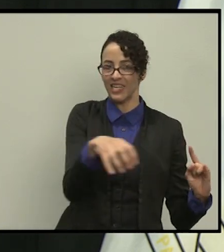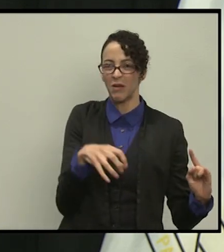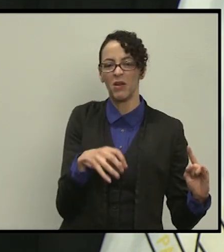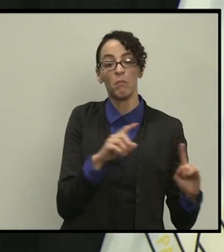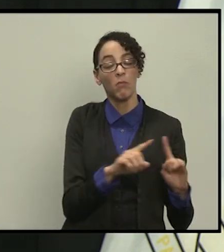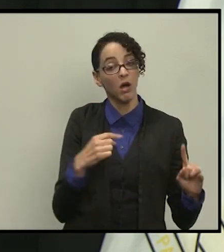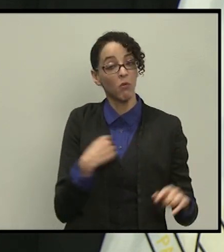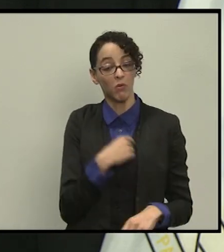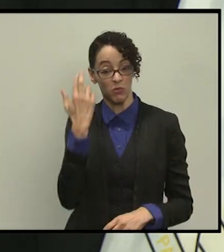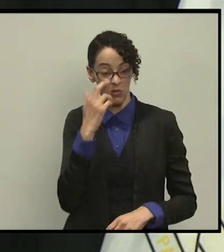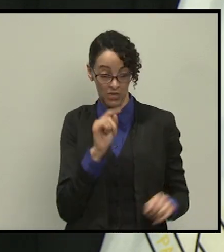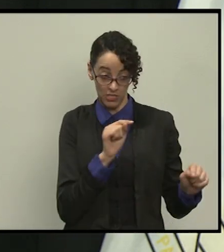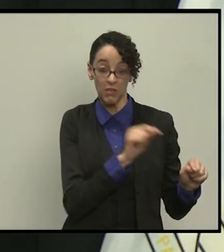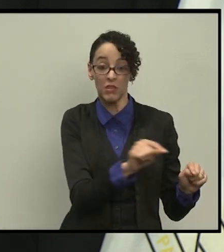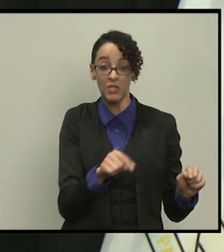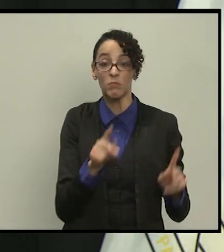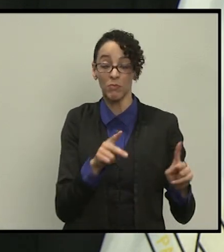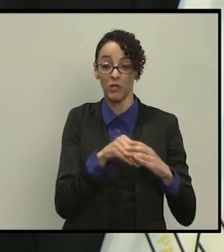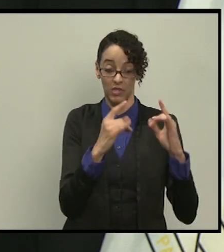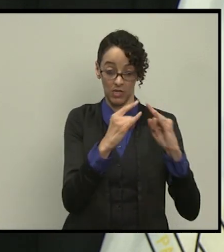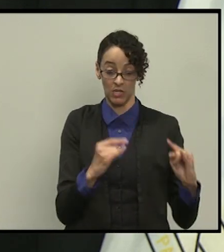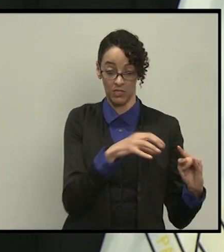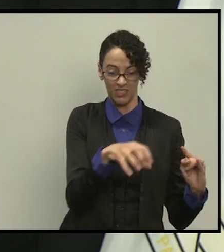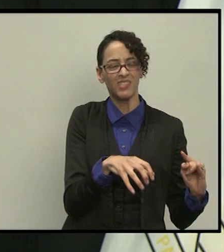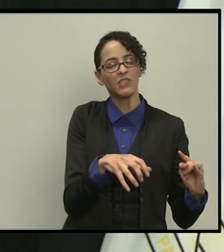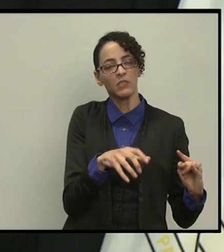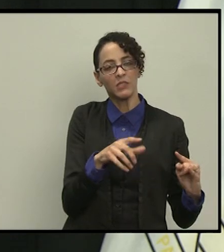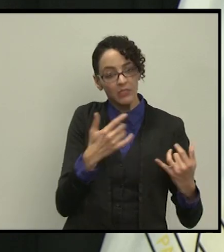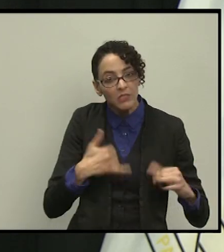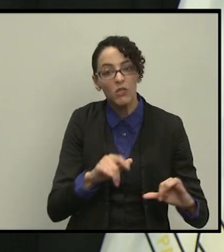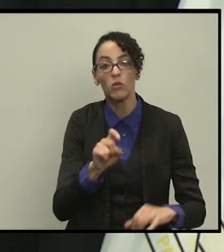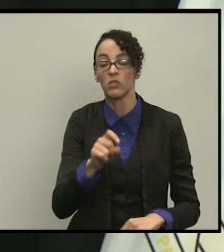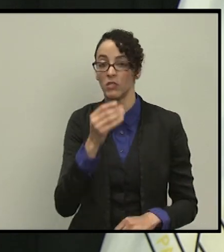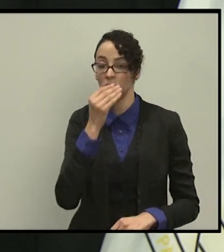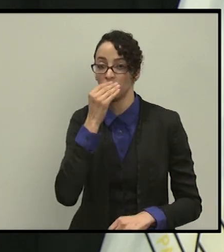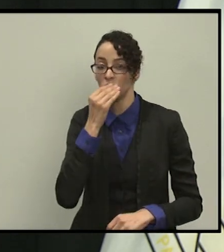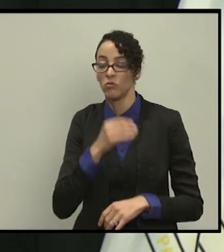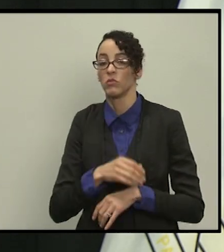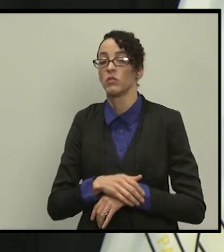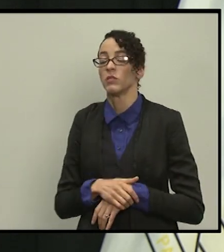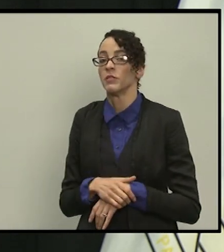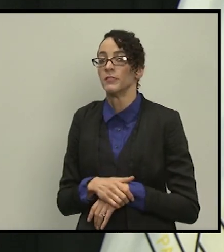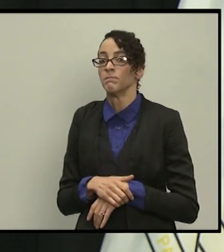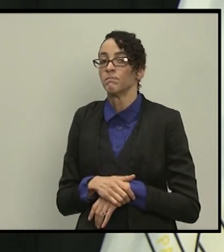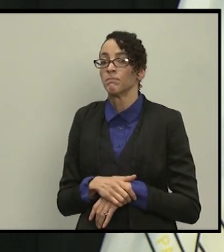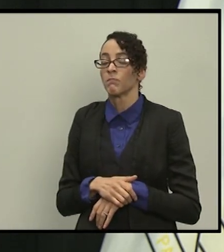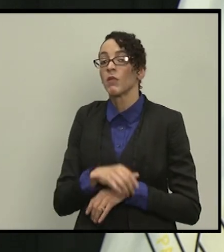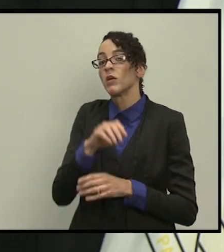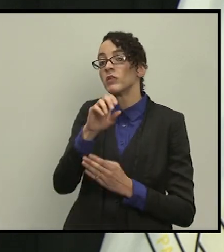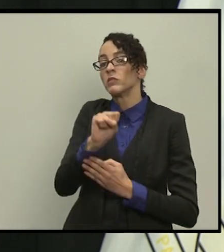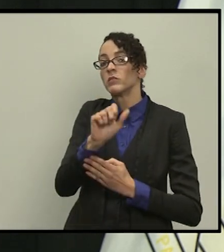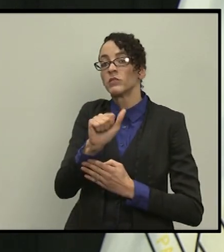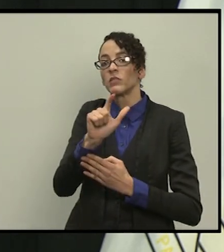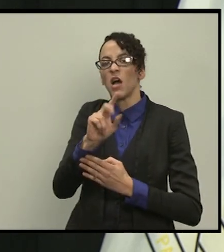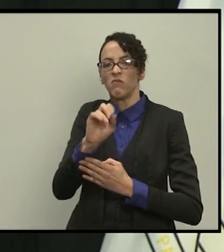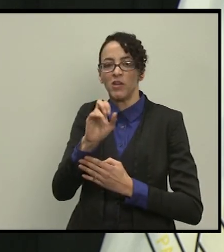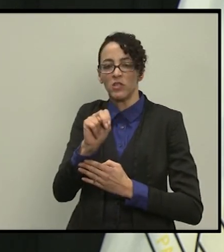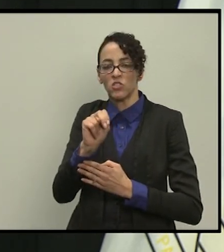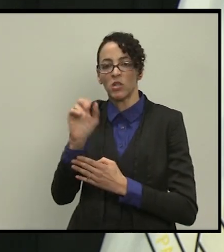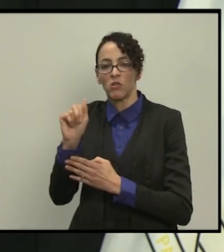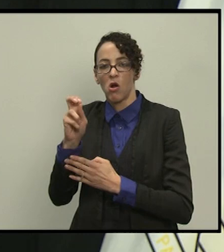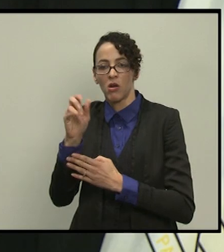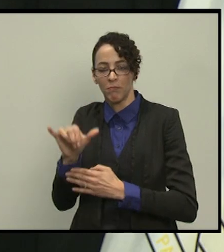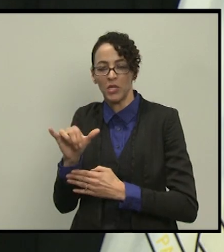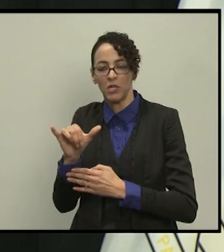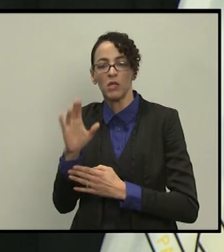people who also need food too. And so the Salvation Army will be partnering with us to make sure that they get fed